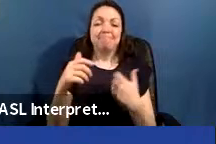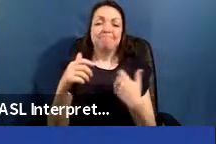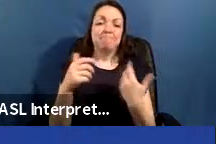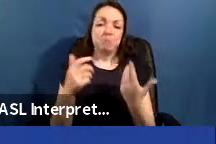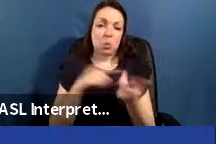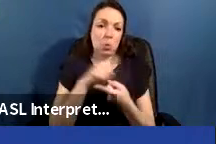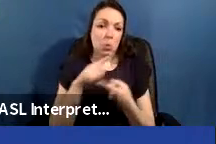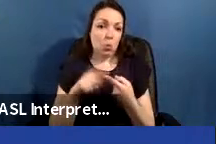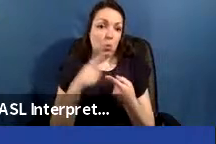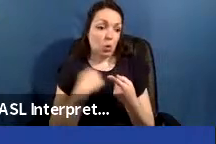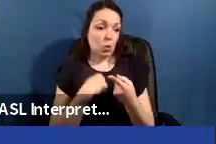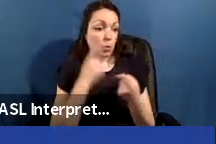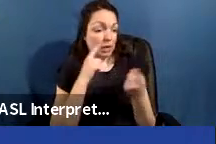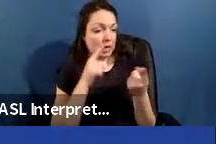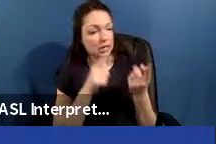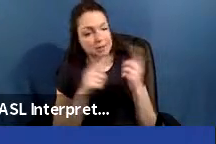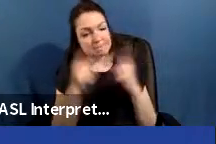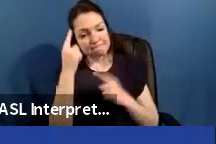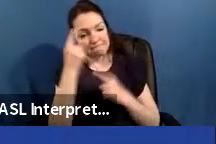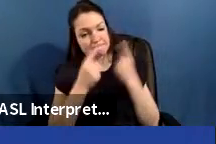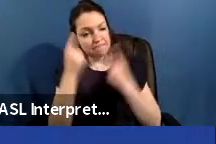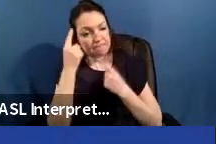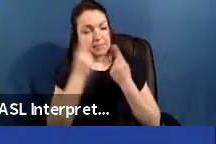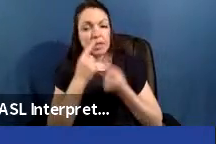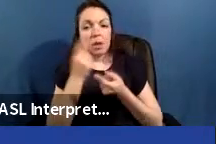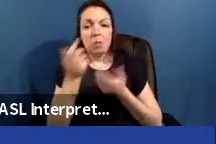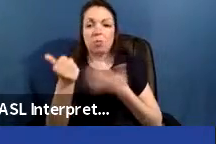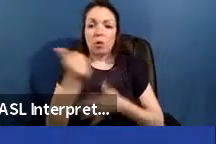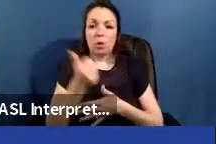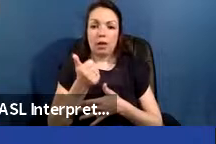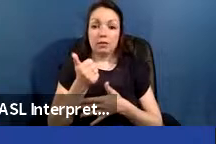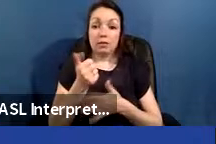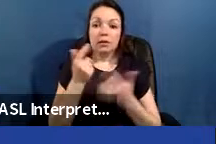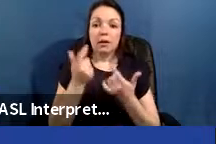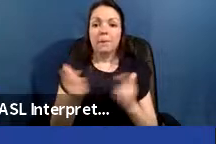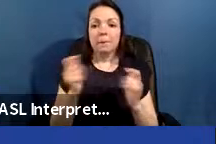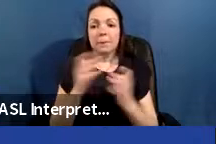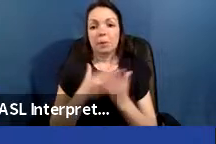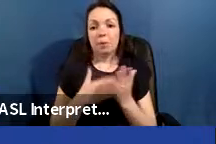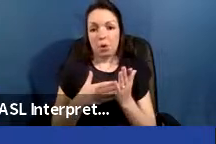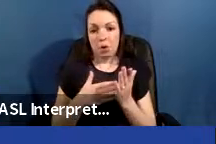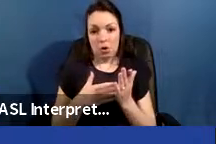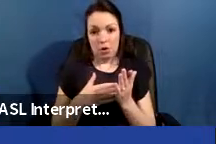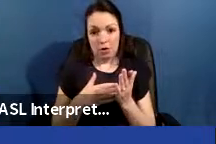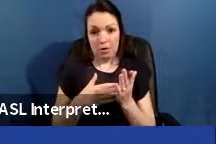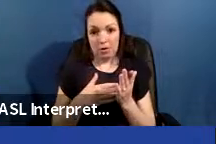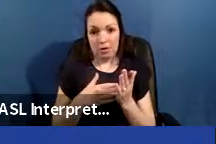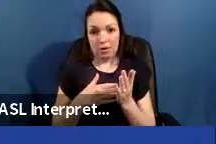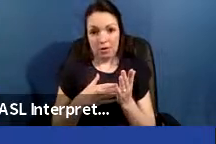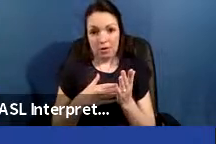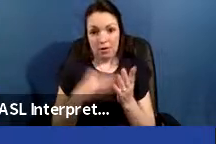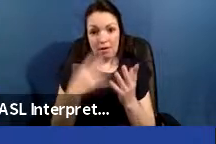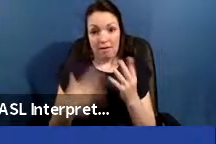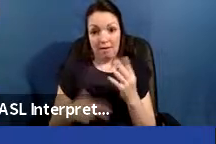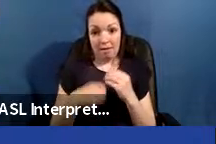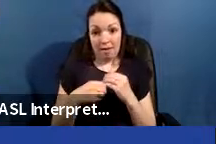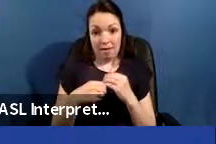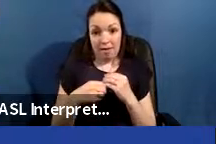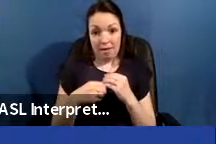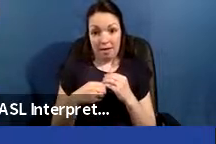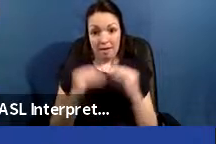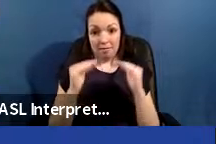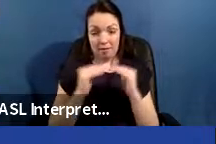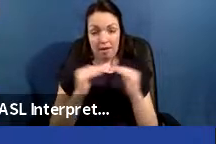at prioritizing these, a big portion of that is adding the